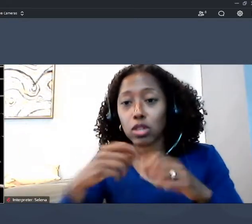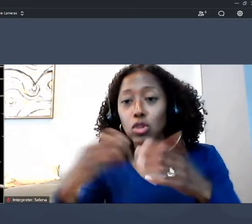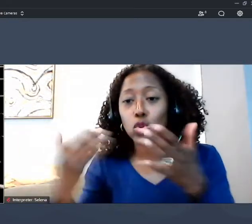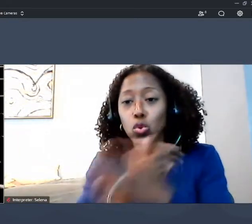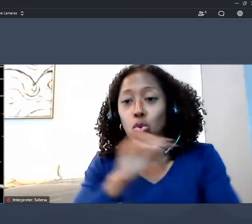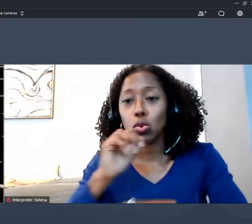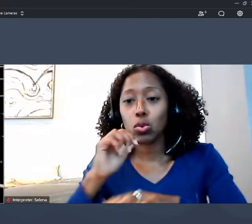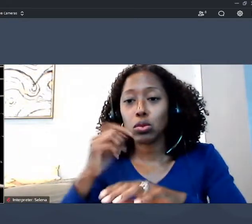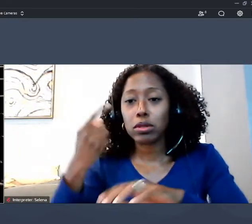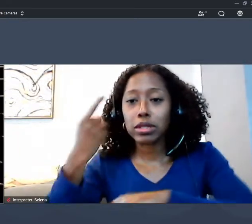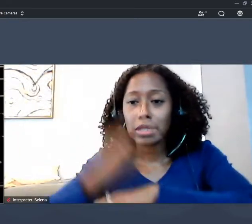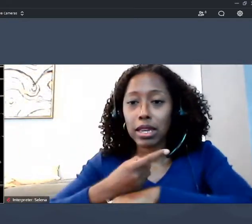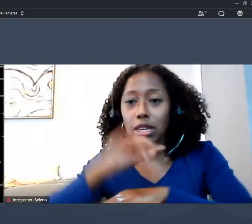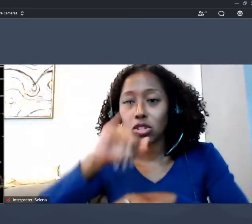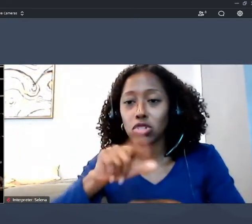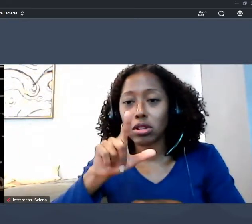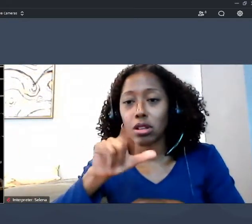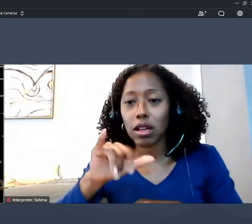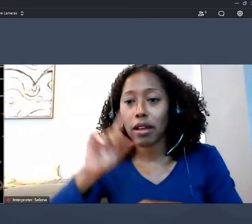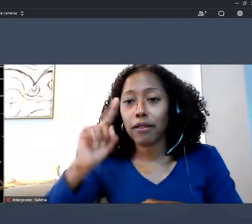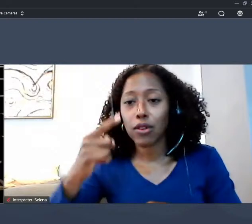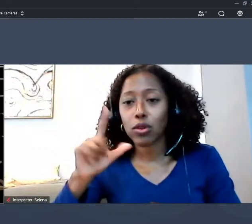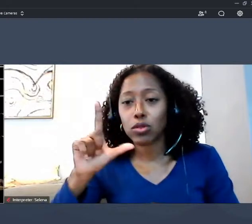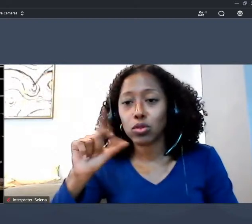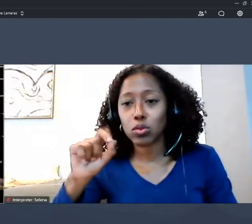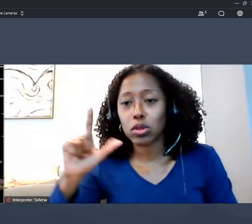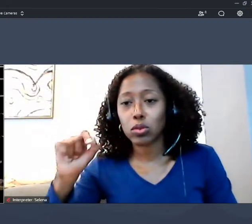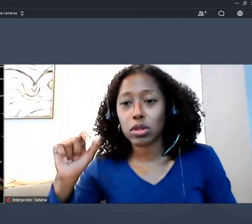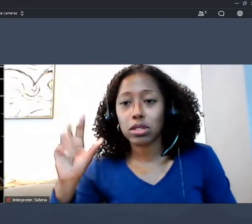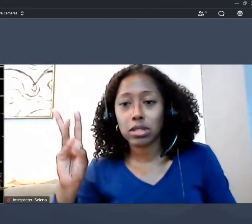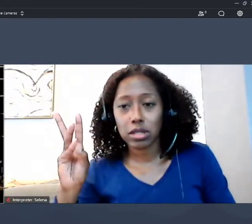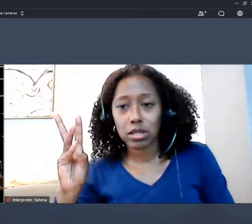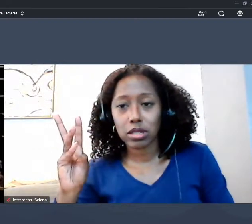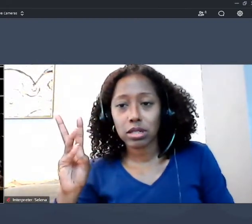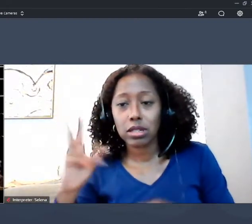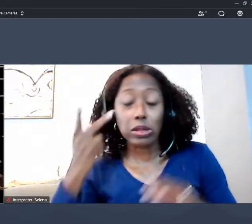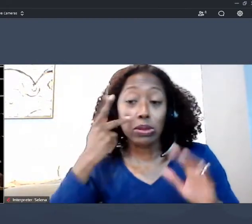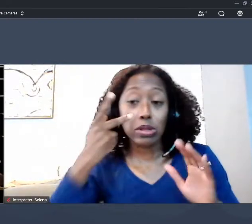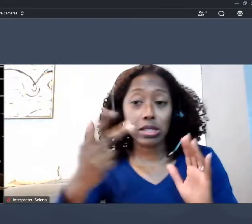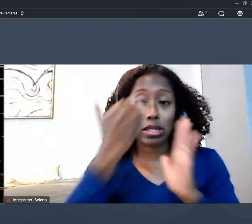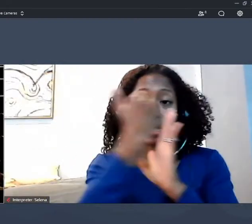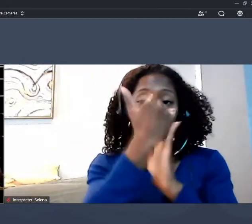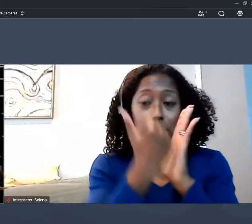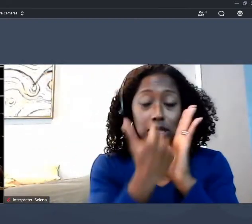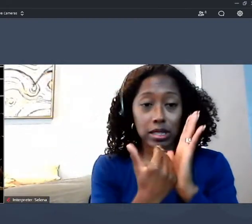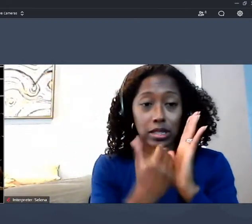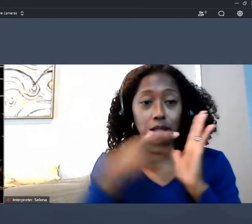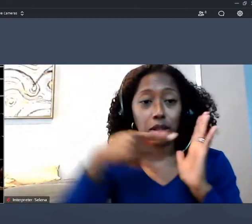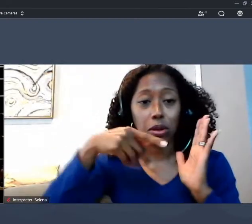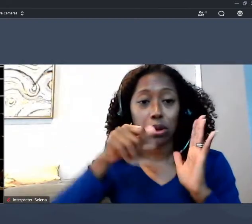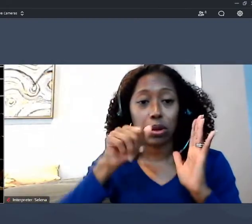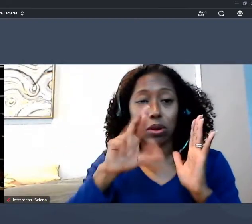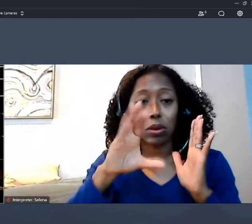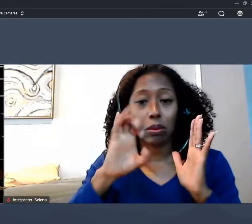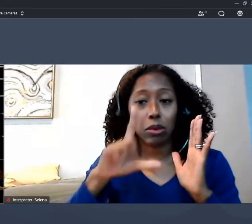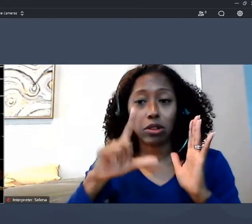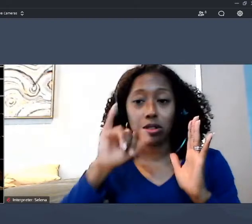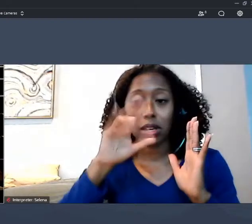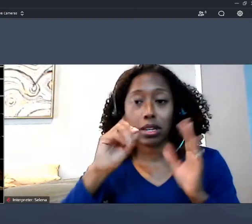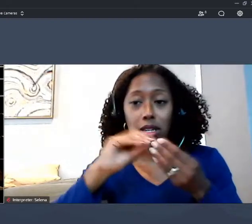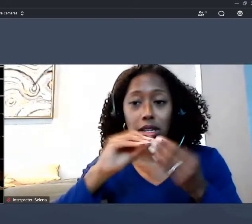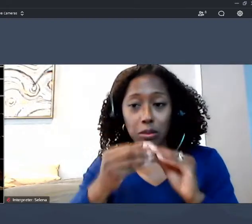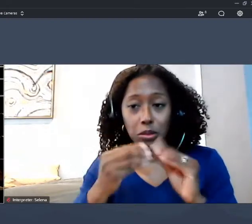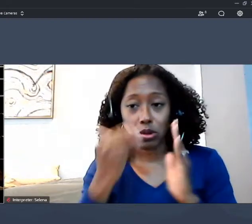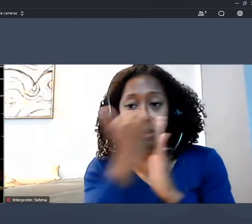1st, 2026. And what we've done is we've listed out the current parcel ID numbers in the crosstown mound